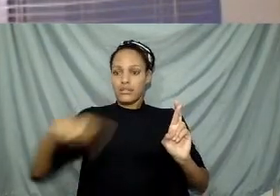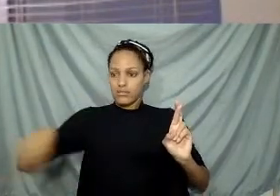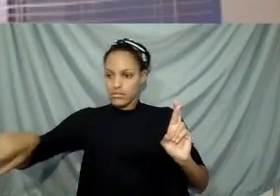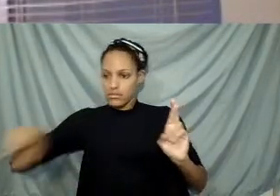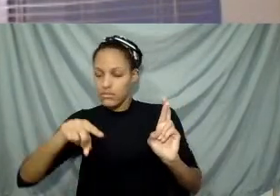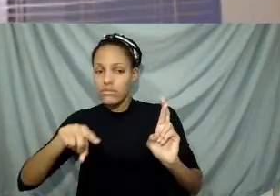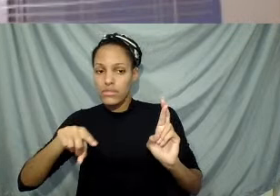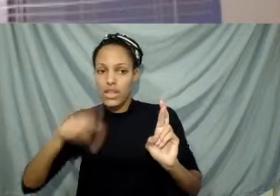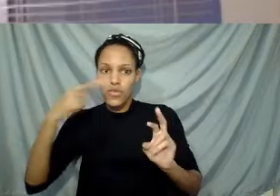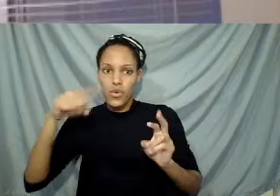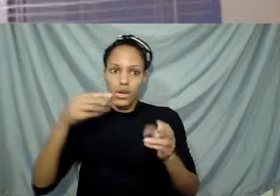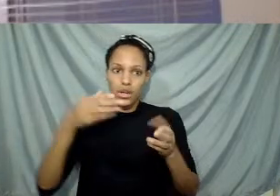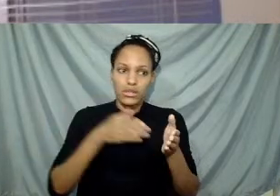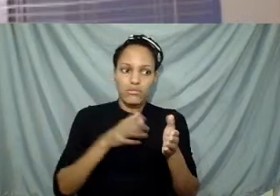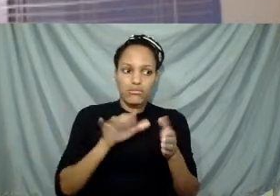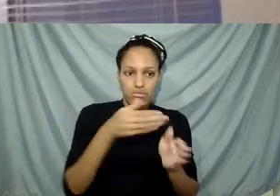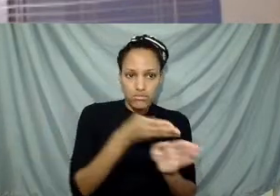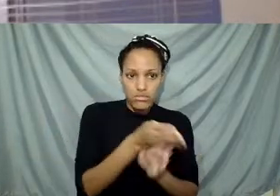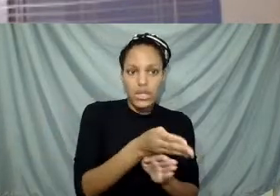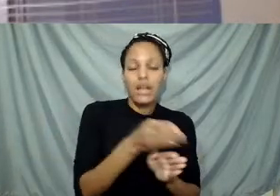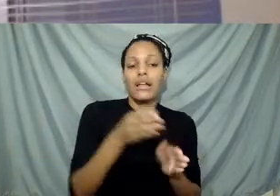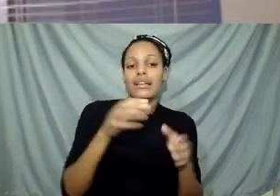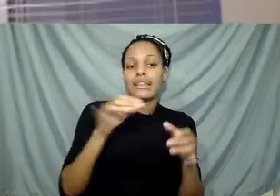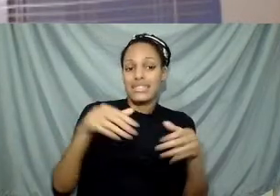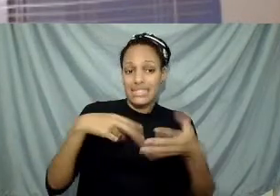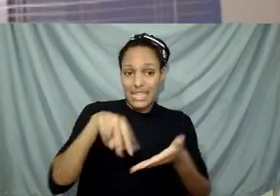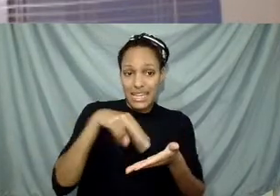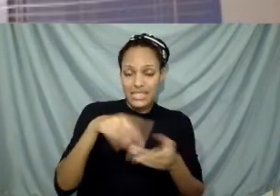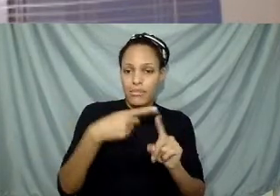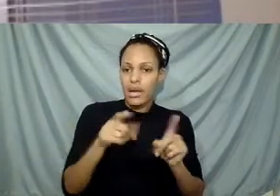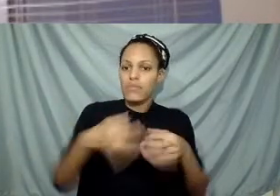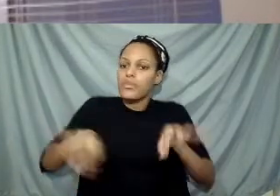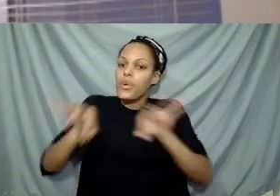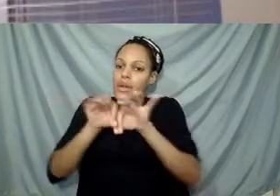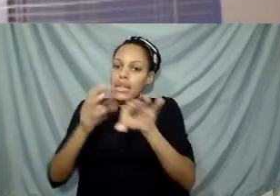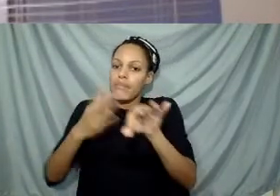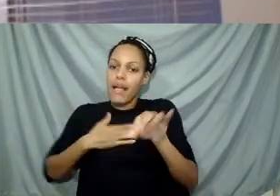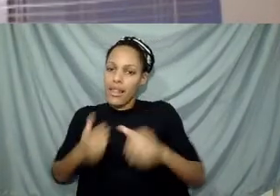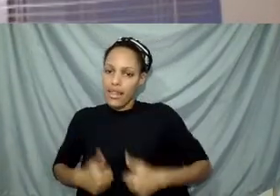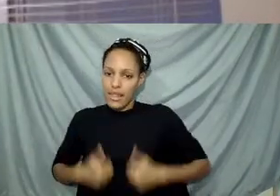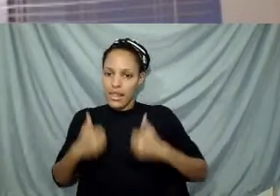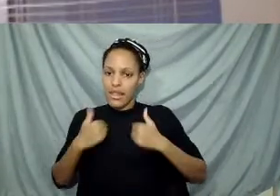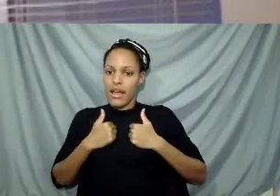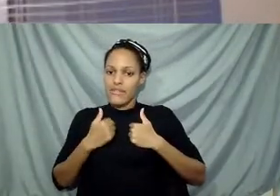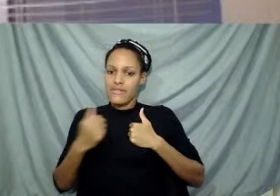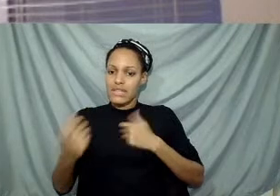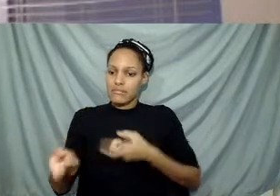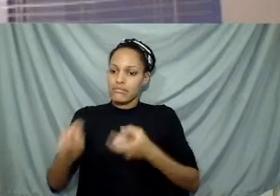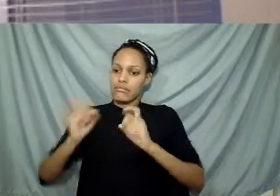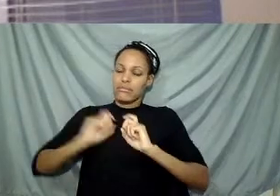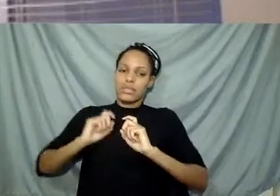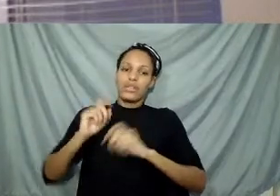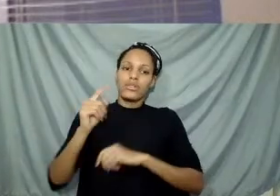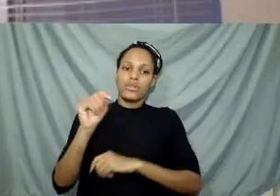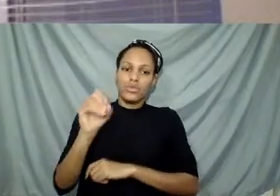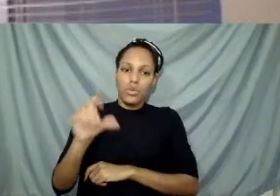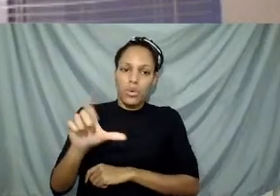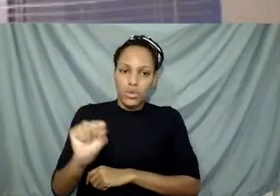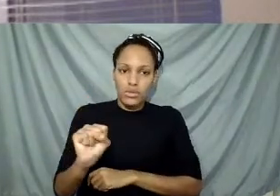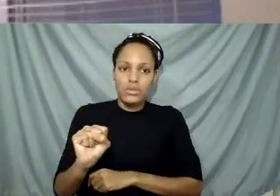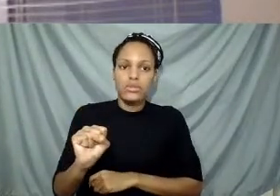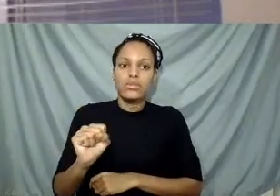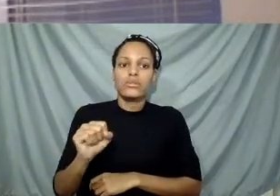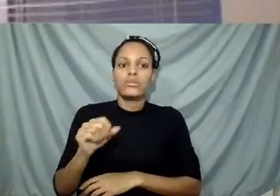for a career in dance, but more importantly, my life. He gave me tools to navigate this life. He gave us